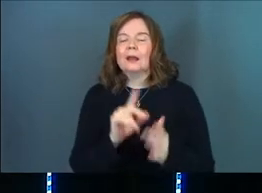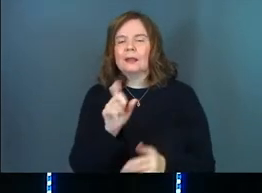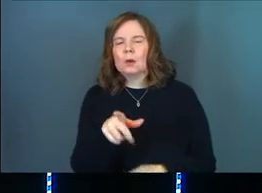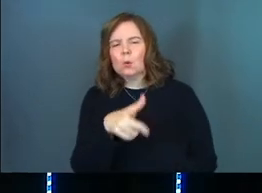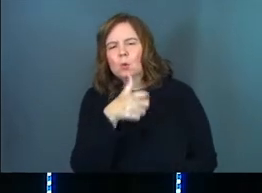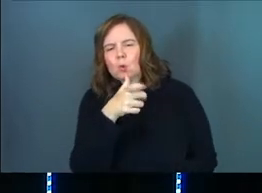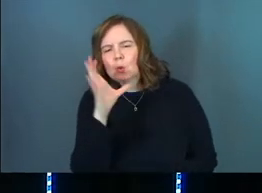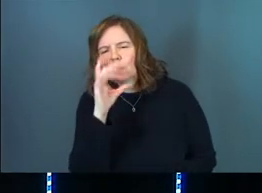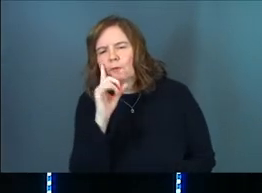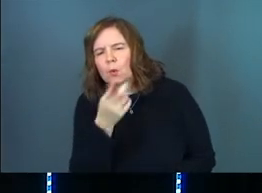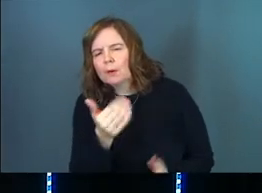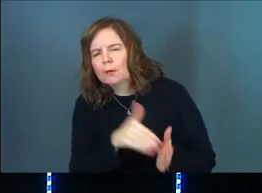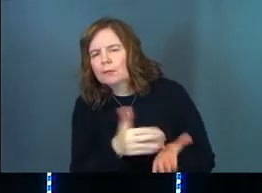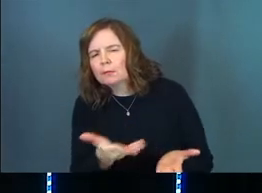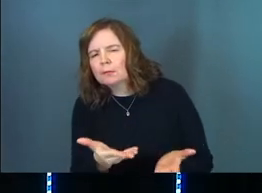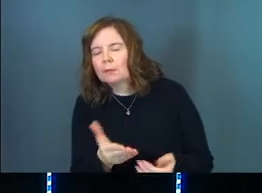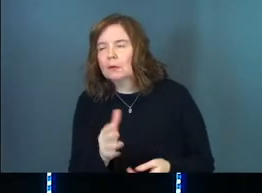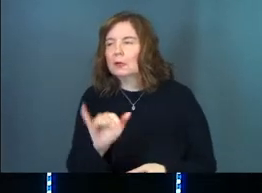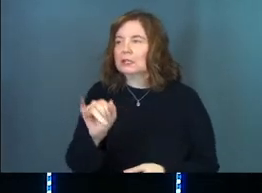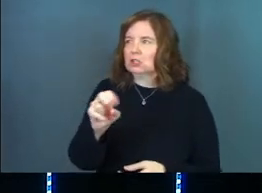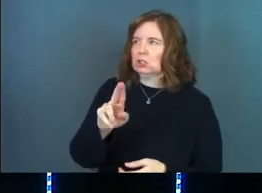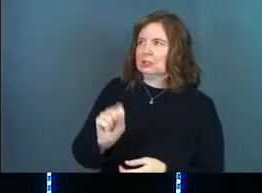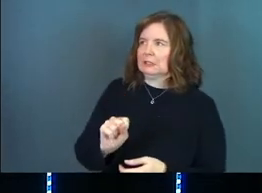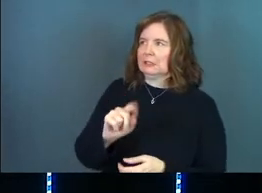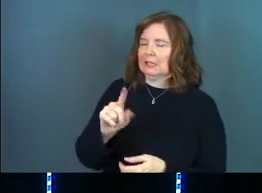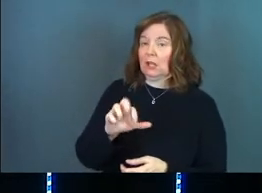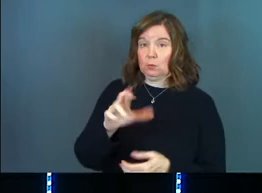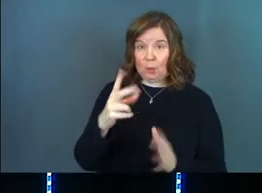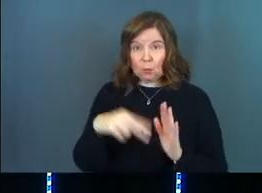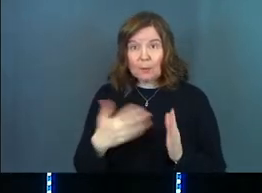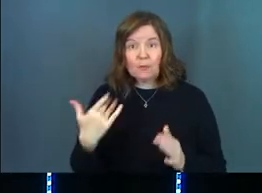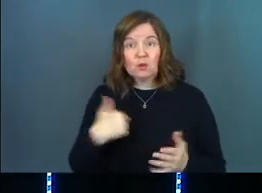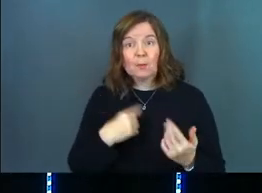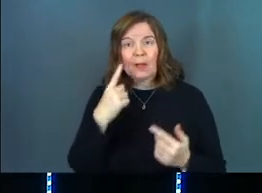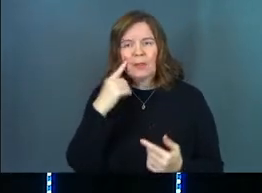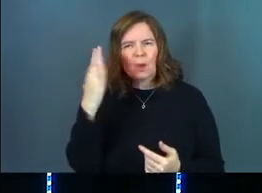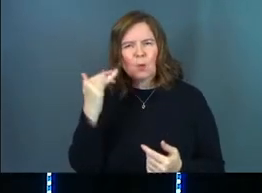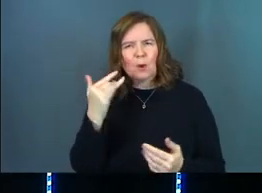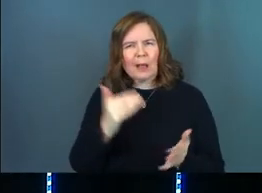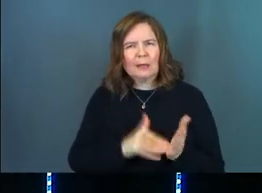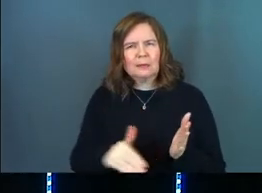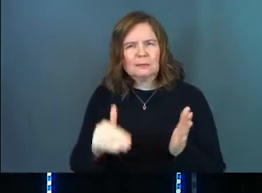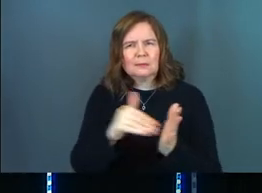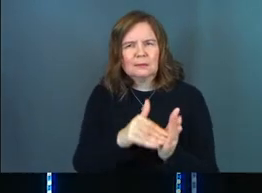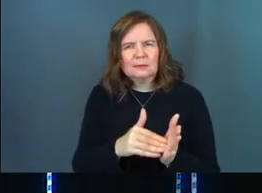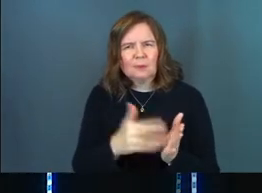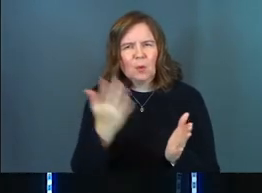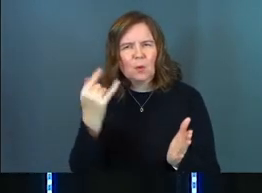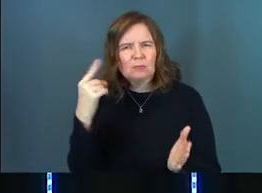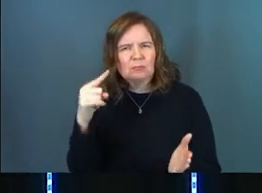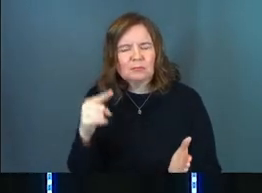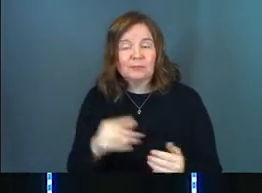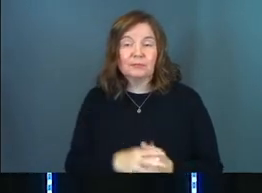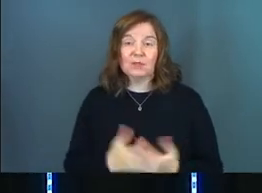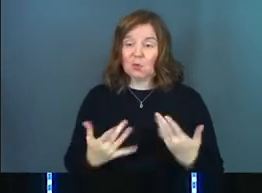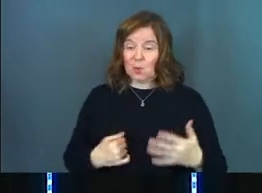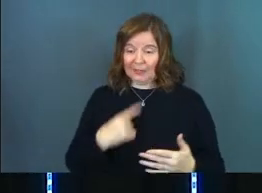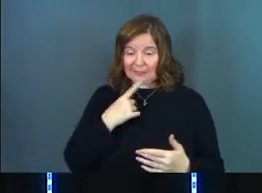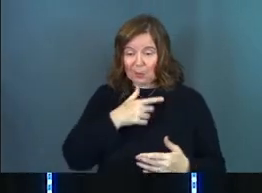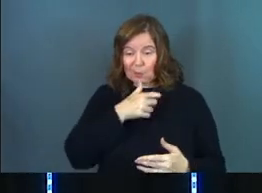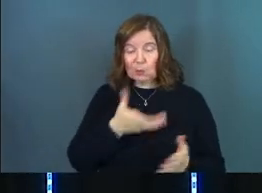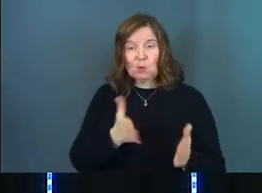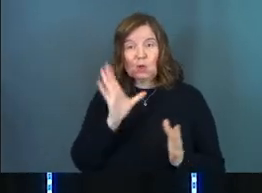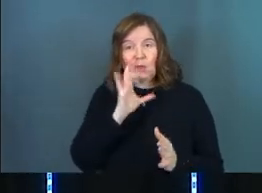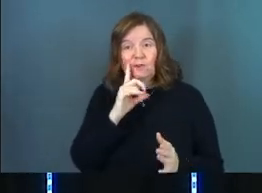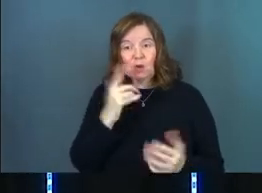And again they replied, "Jesus the Nazarene." Now when you've read this before, you might think, why the repetition, Jesus? You already said, who